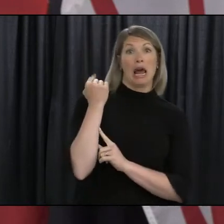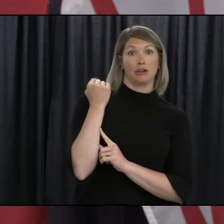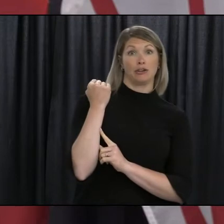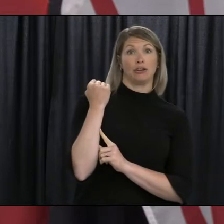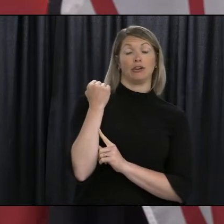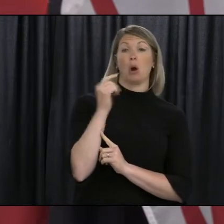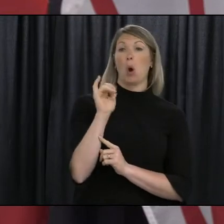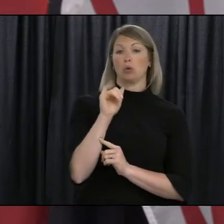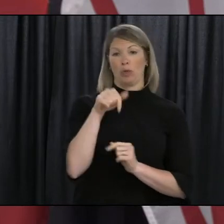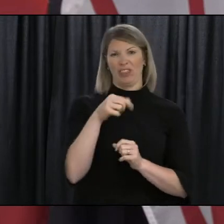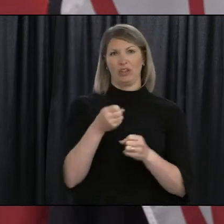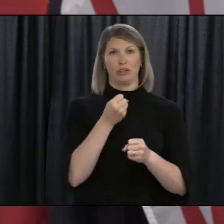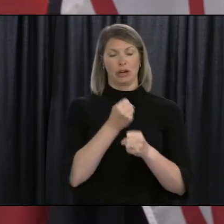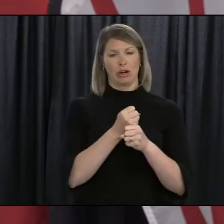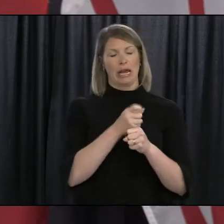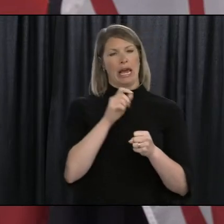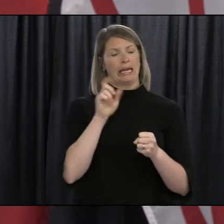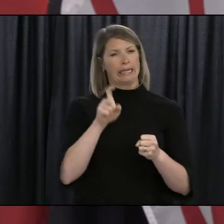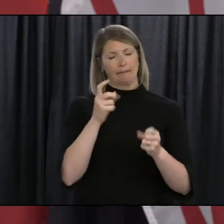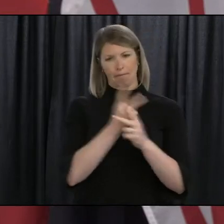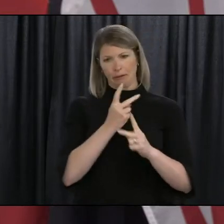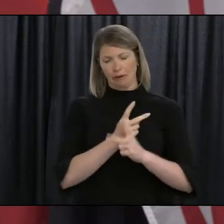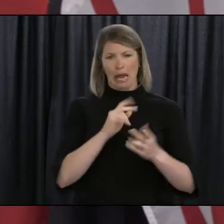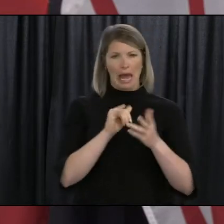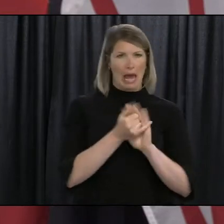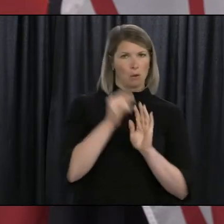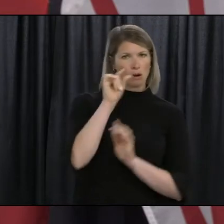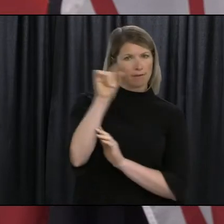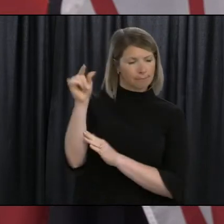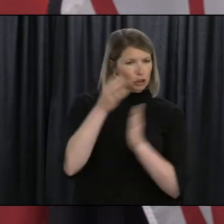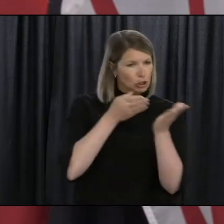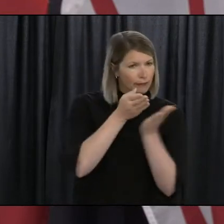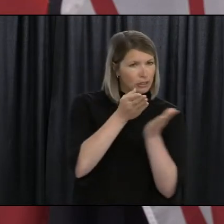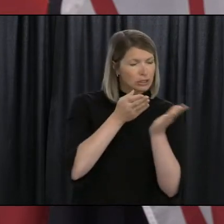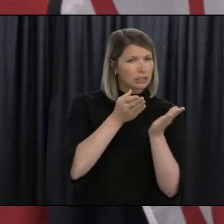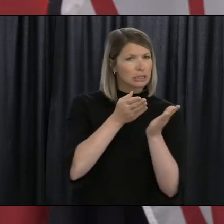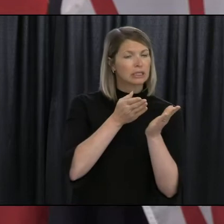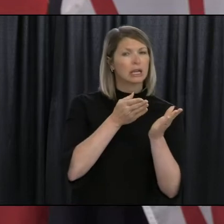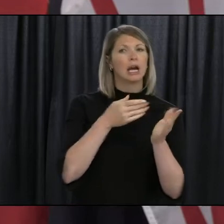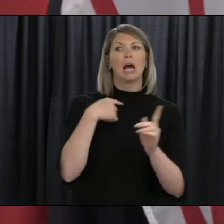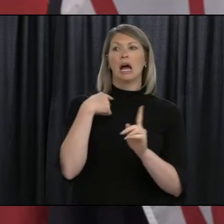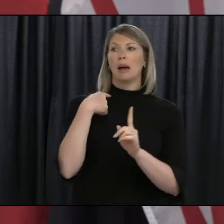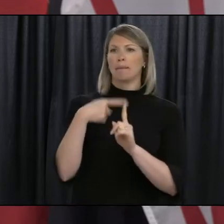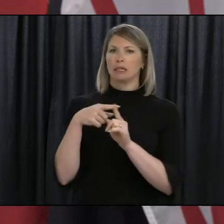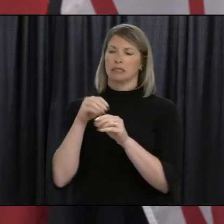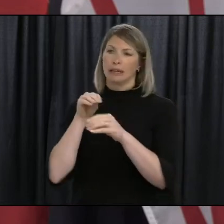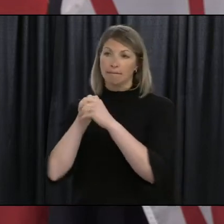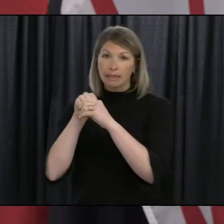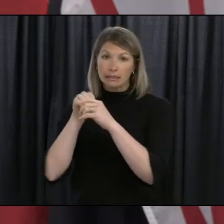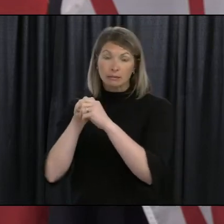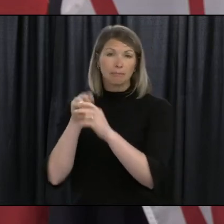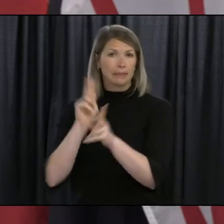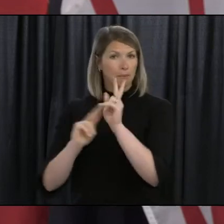government programs and services. We have to balance that with a focus on investing in